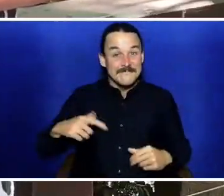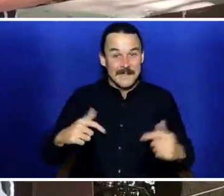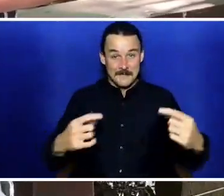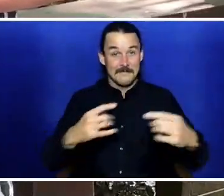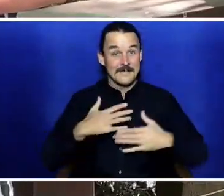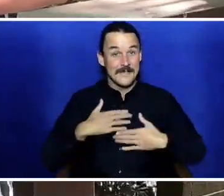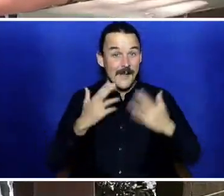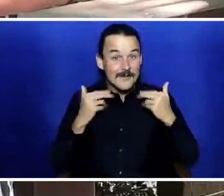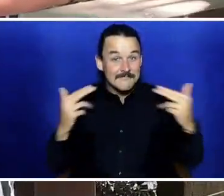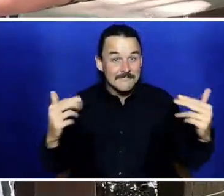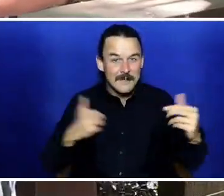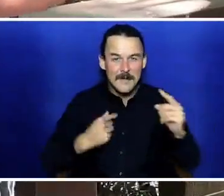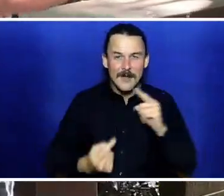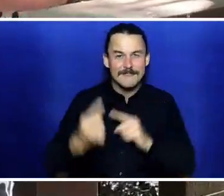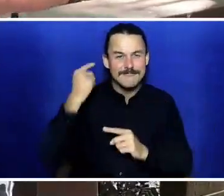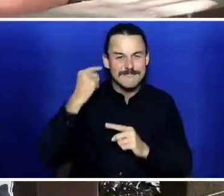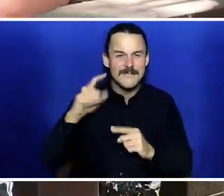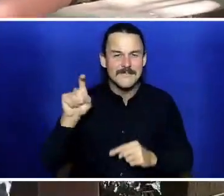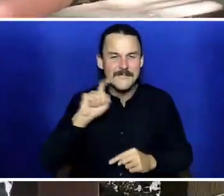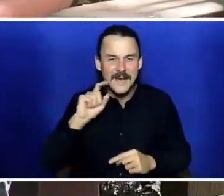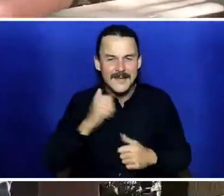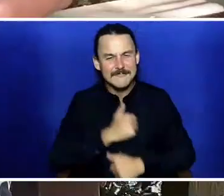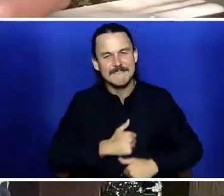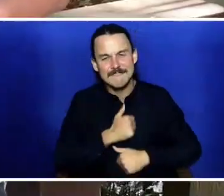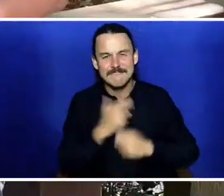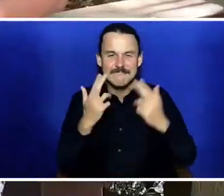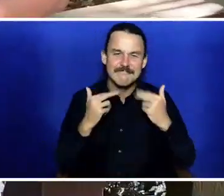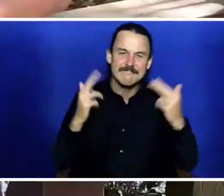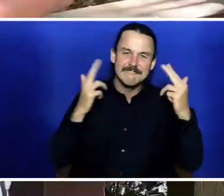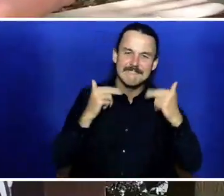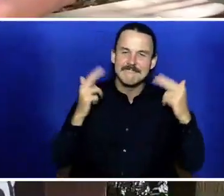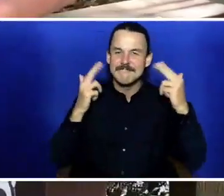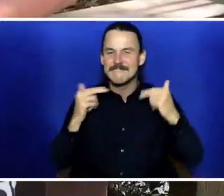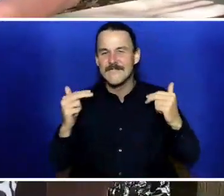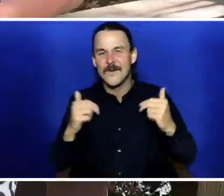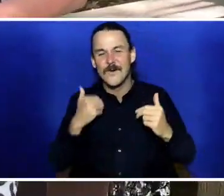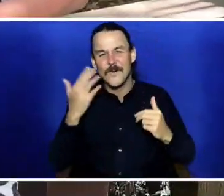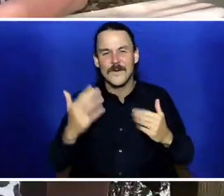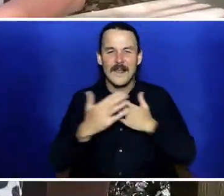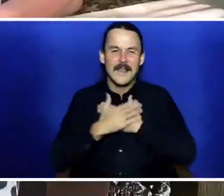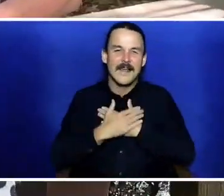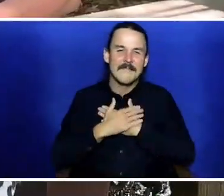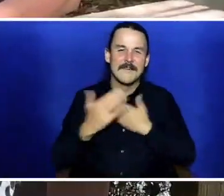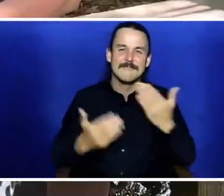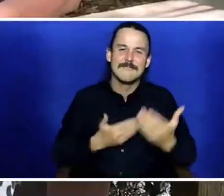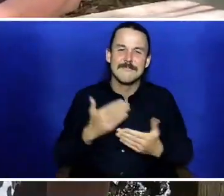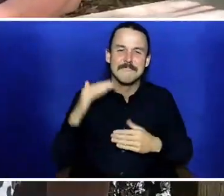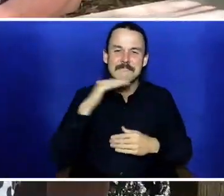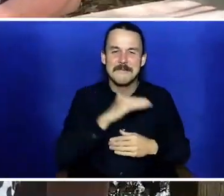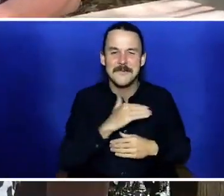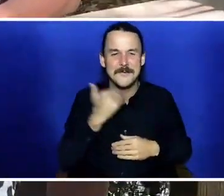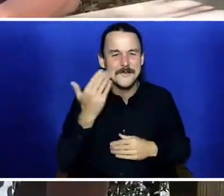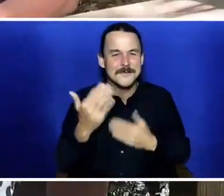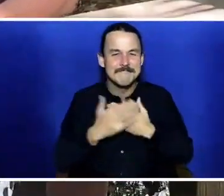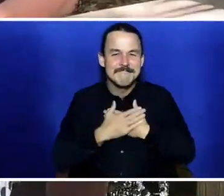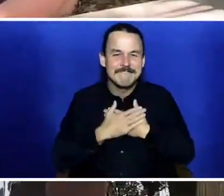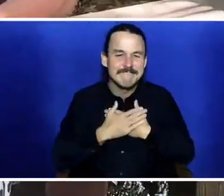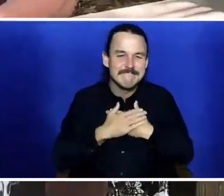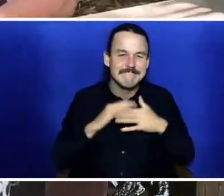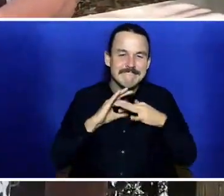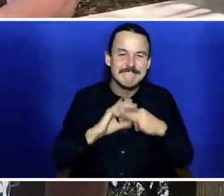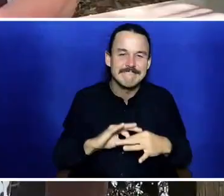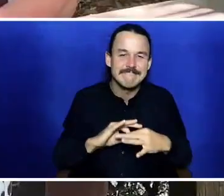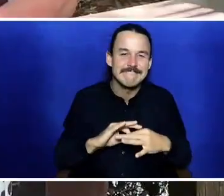to have so much fun and enjoyed very much my performing in Melbourne. So it's a very